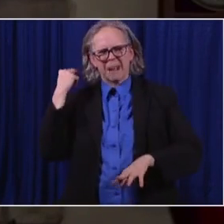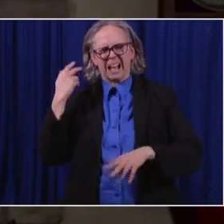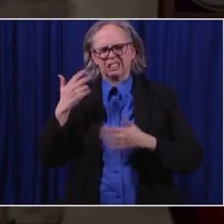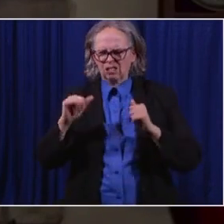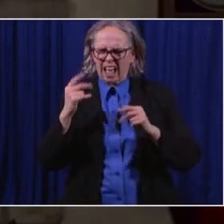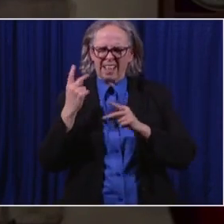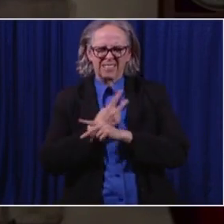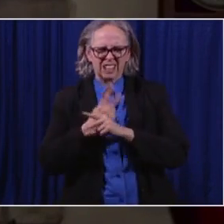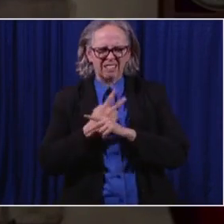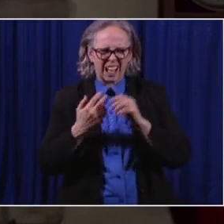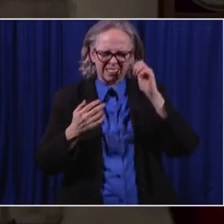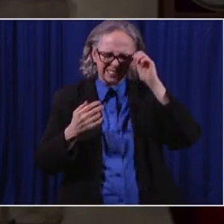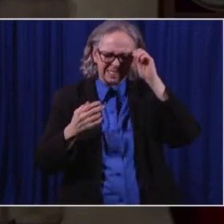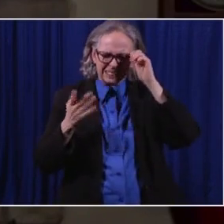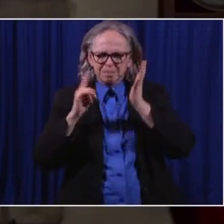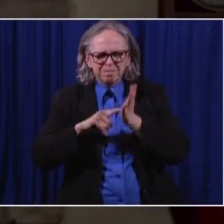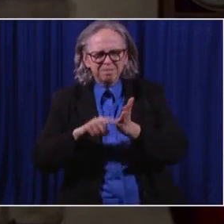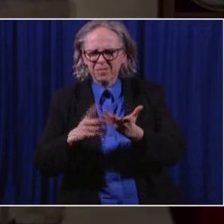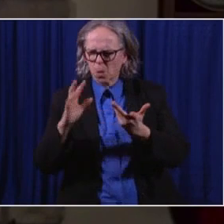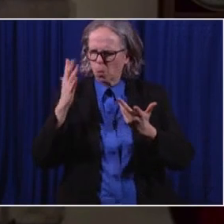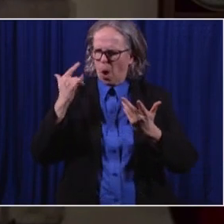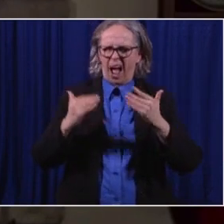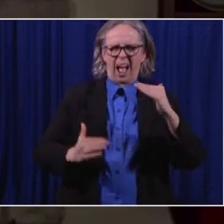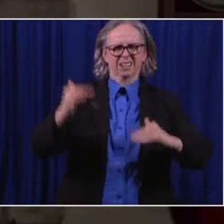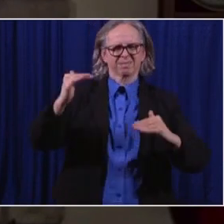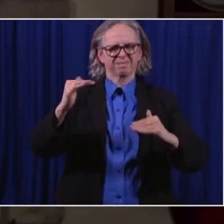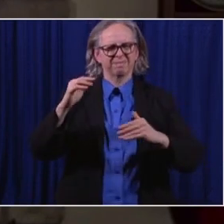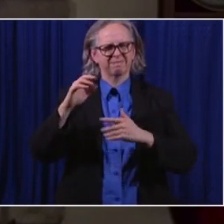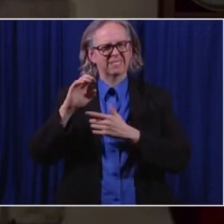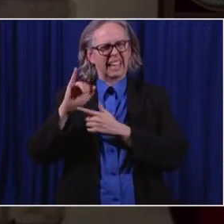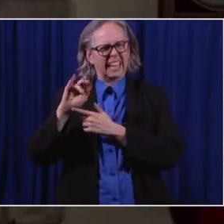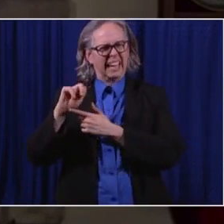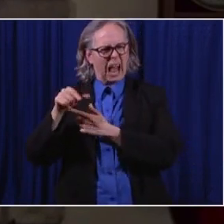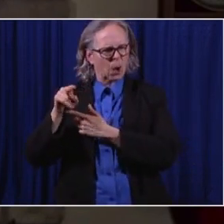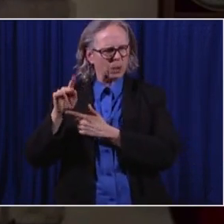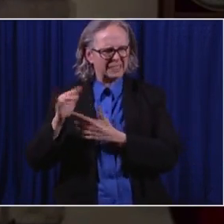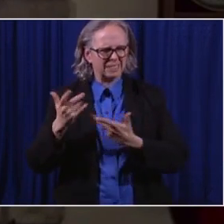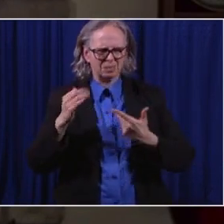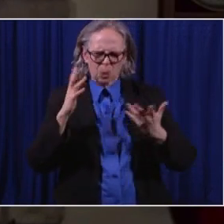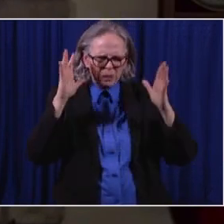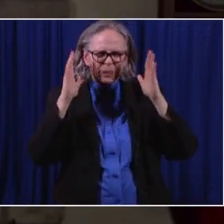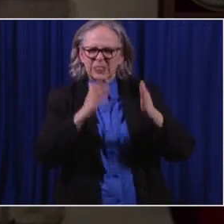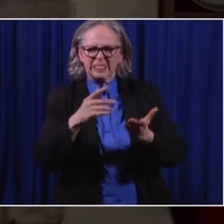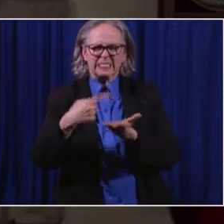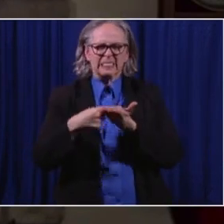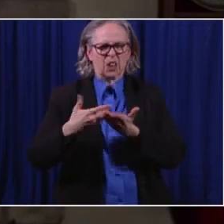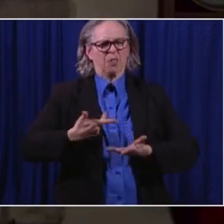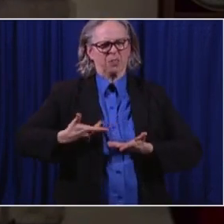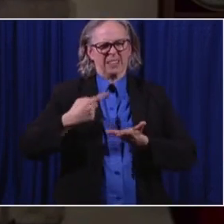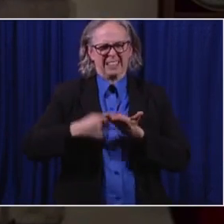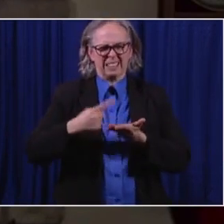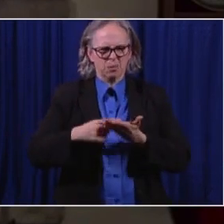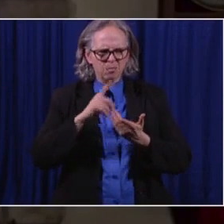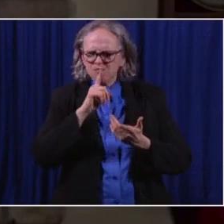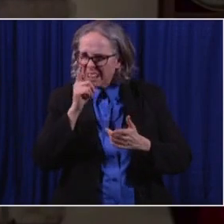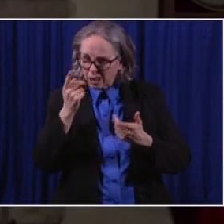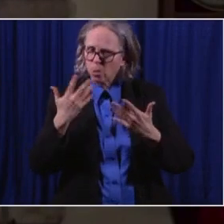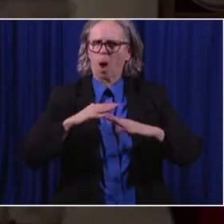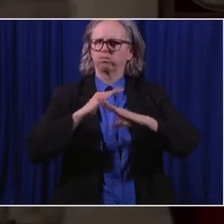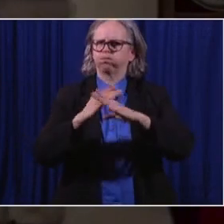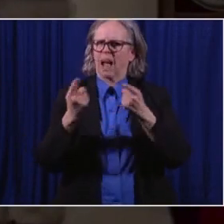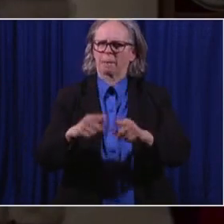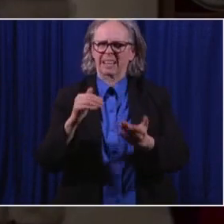recognize, and that we wouldn't want that inequity to exist again. So we talked about putting